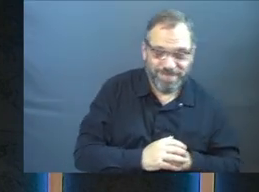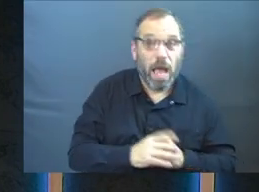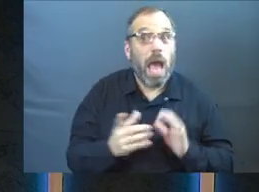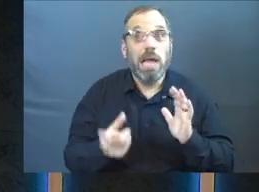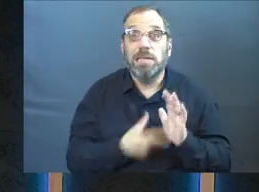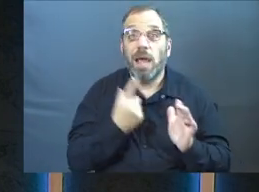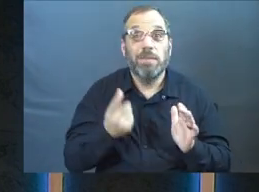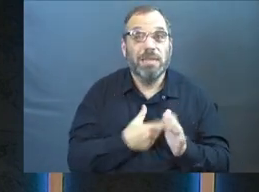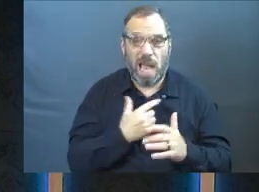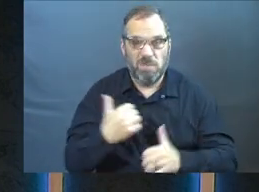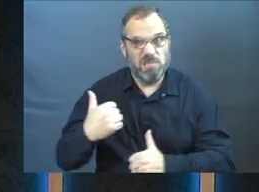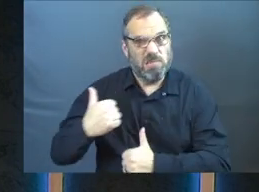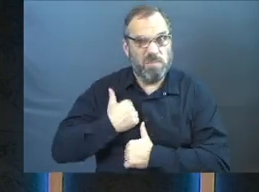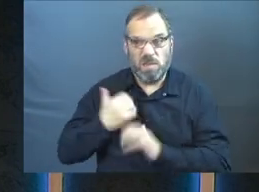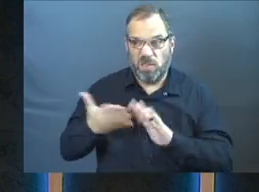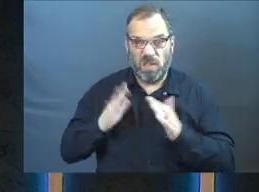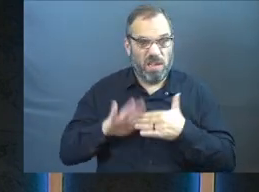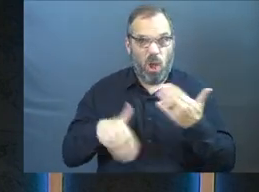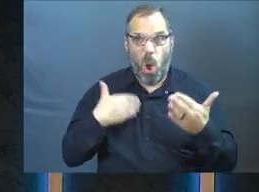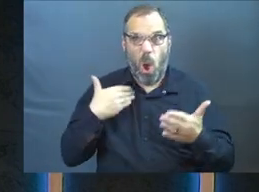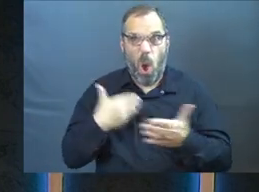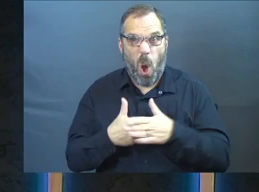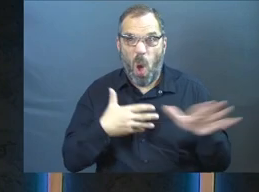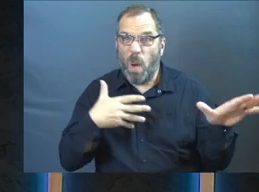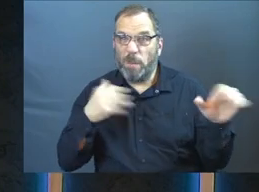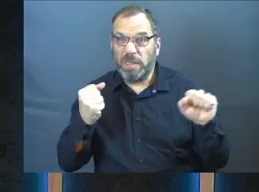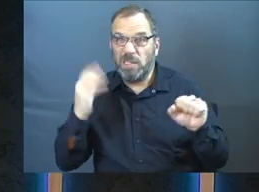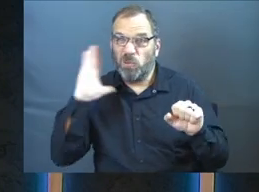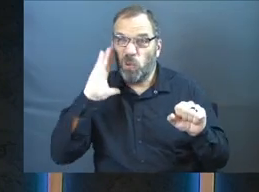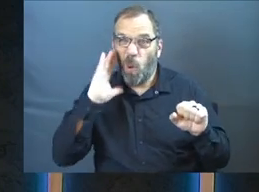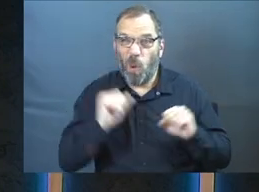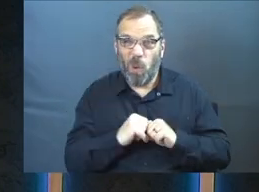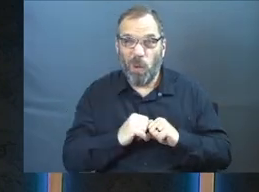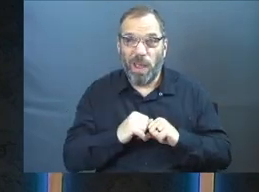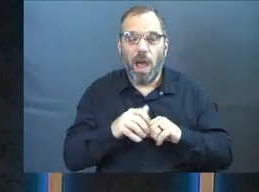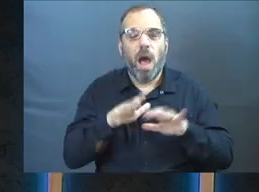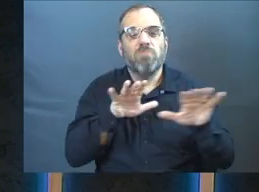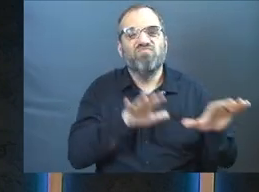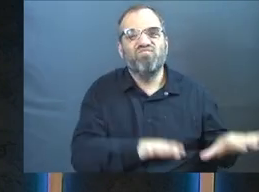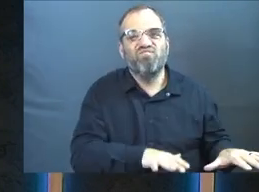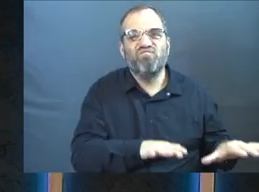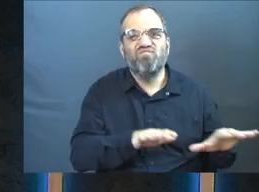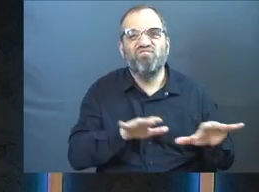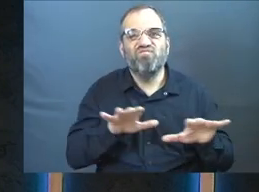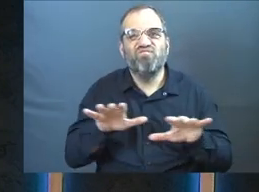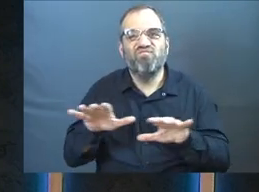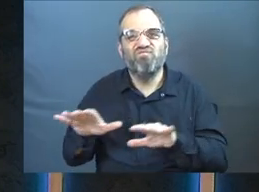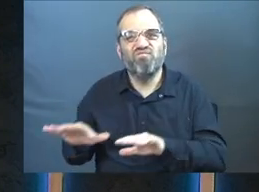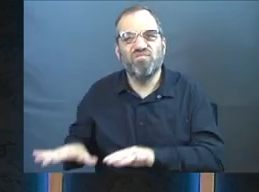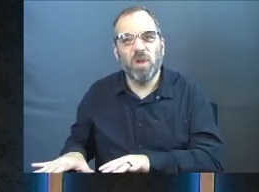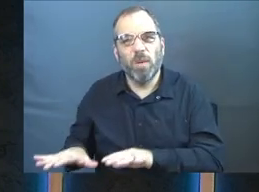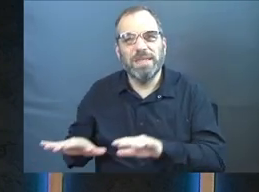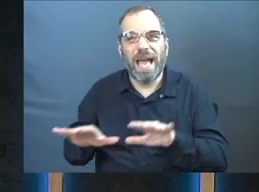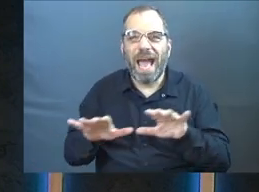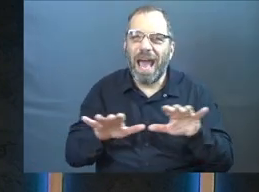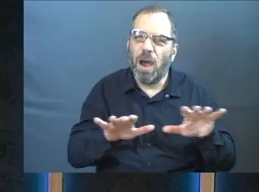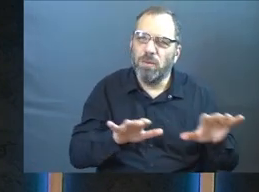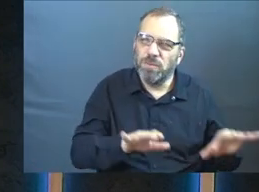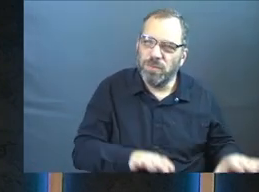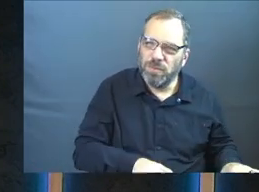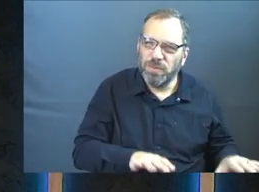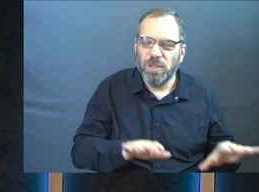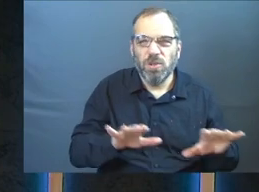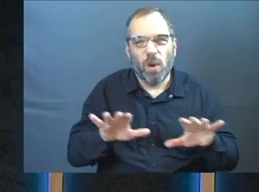And sometimes this military town is all about the speed, you know what I mean? Slow it down. I'm just telling you, slow it